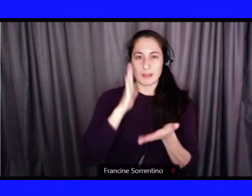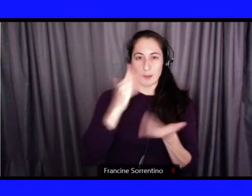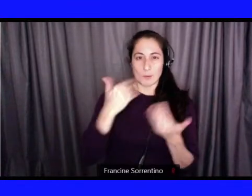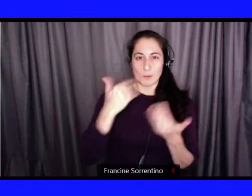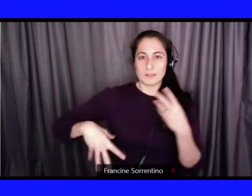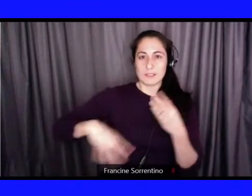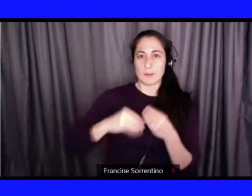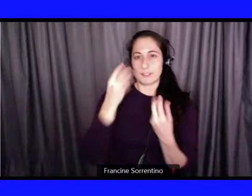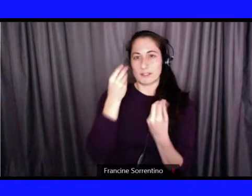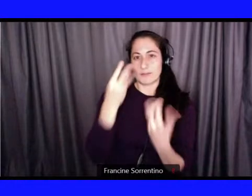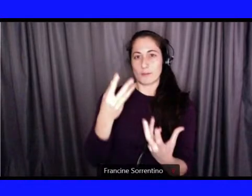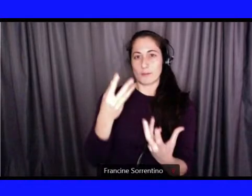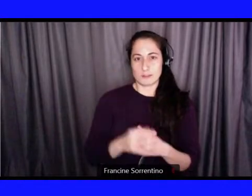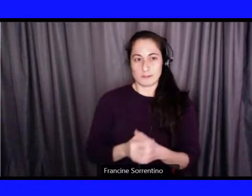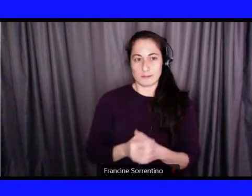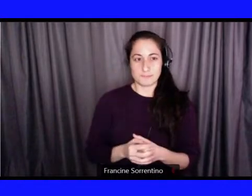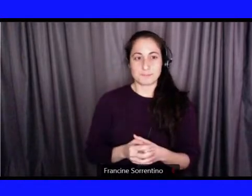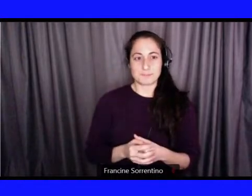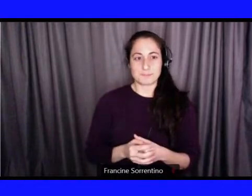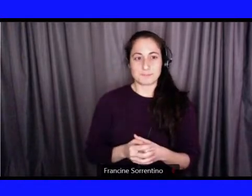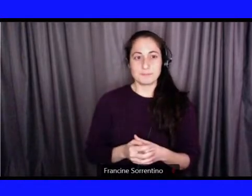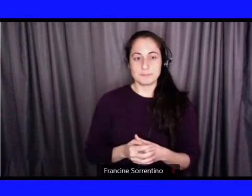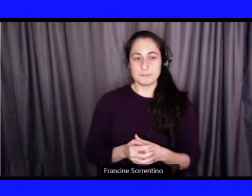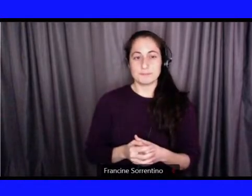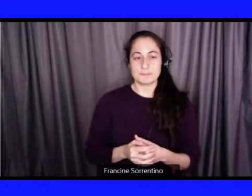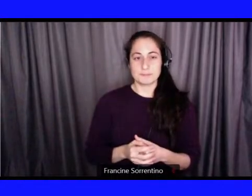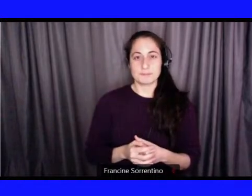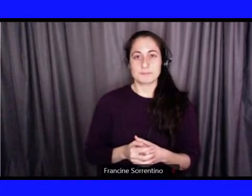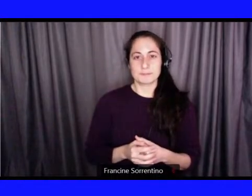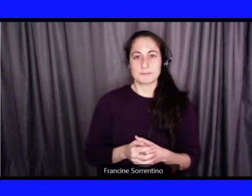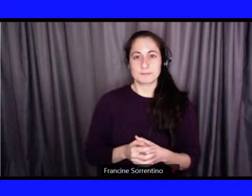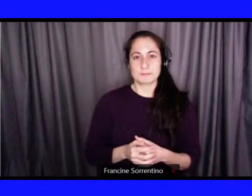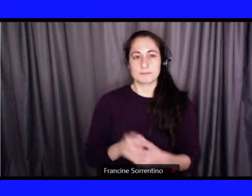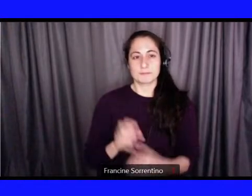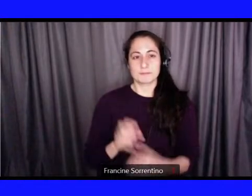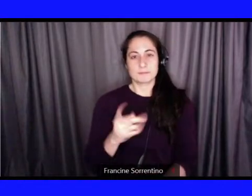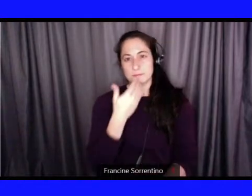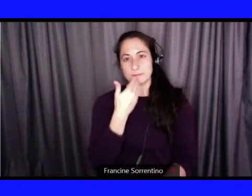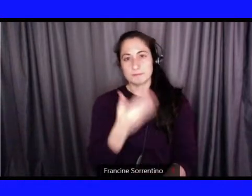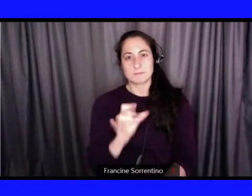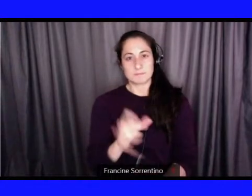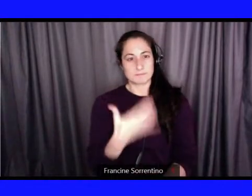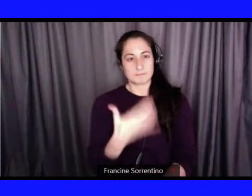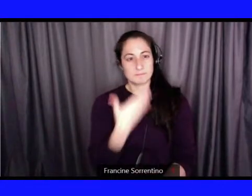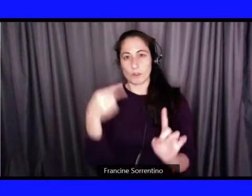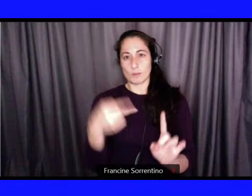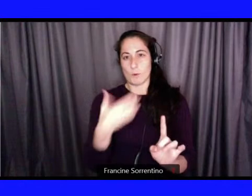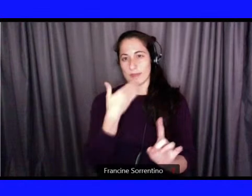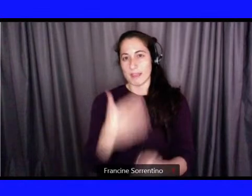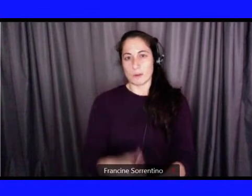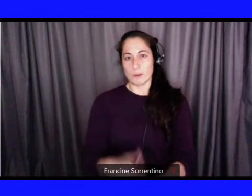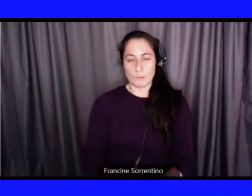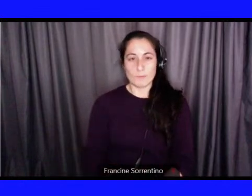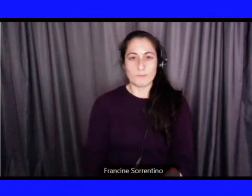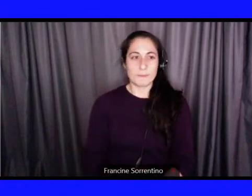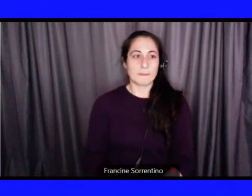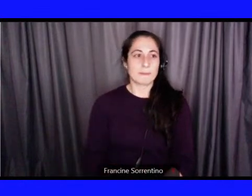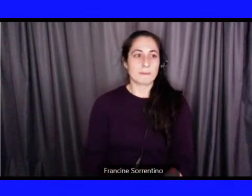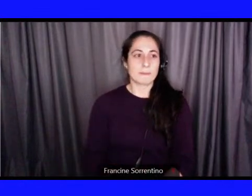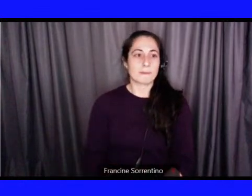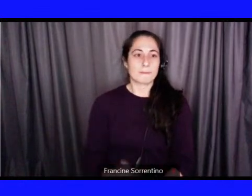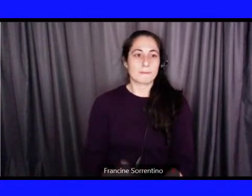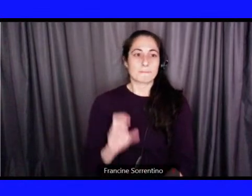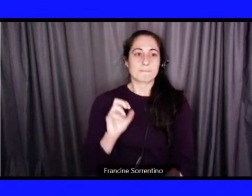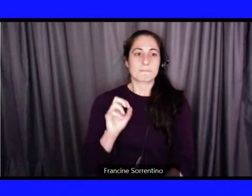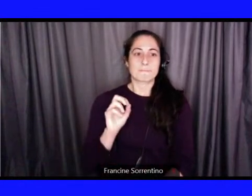I would like. Will do. Yeah, thanks. Cool. I appreciate that. Thanks, Jose. Since we are asking questions from Deb,